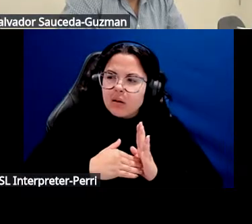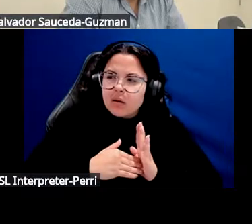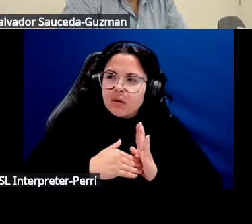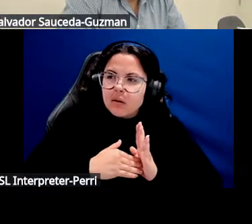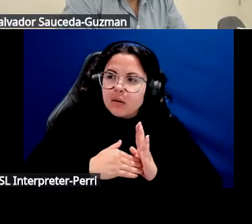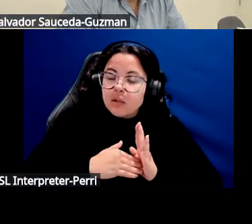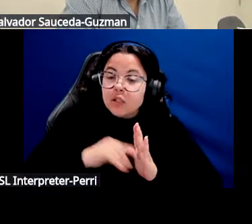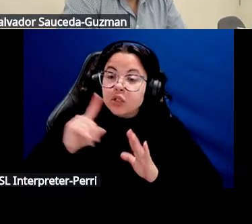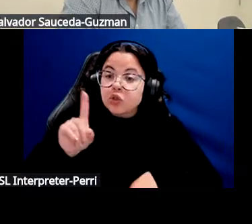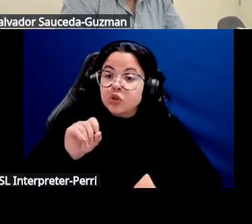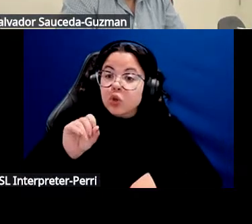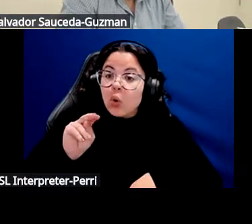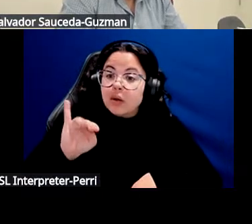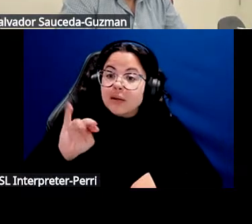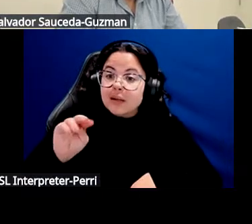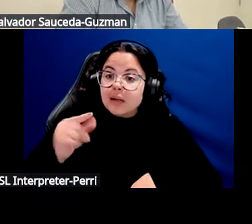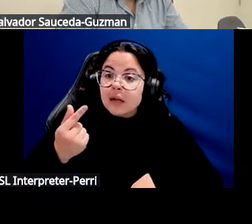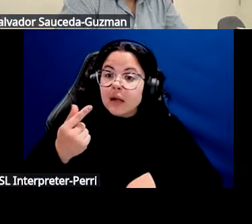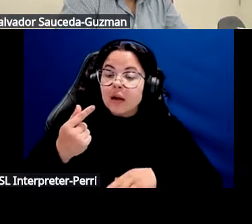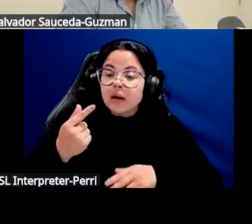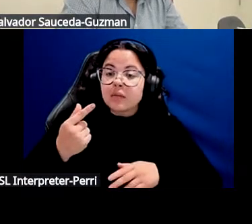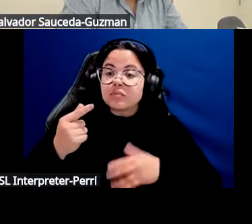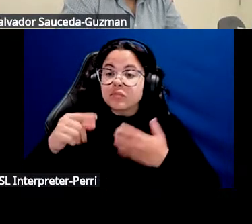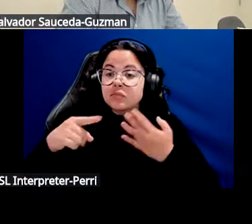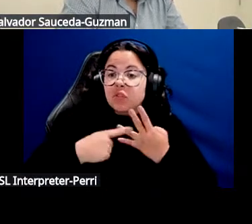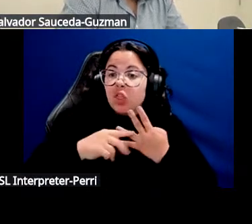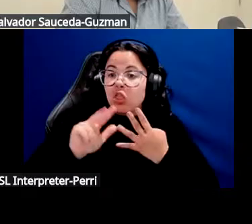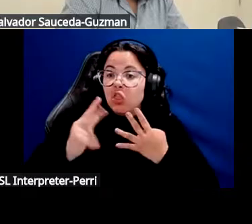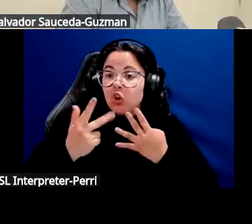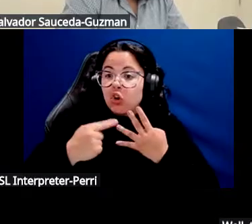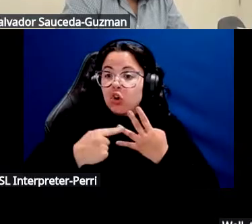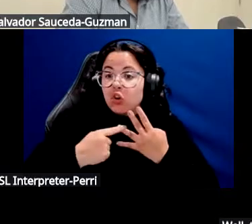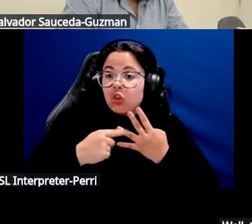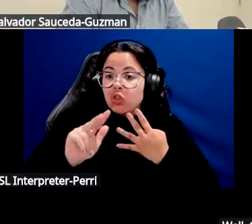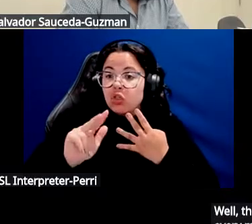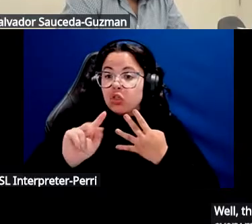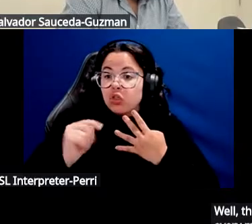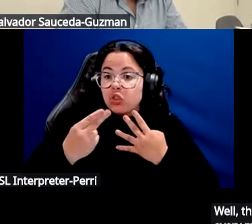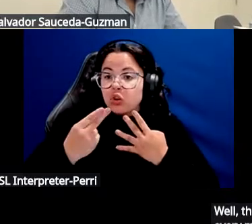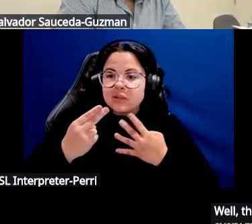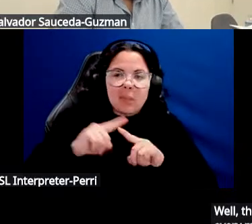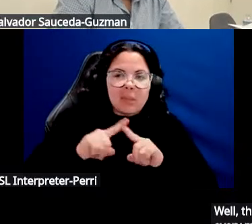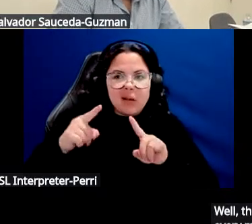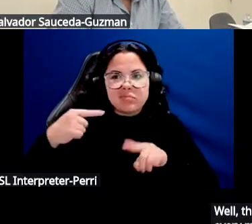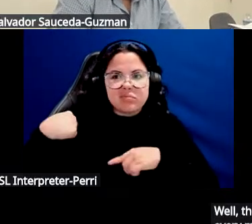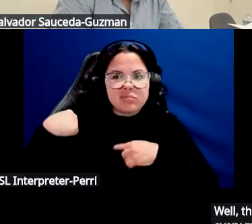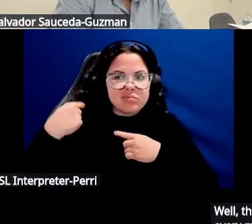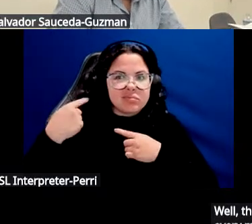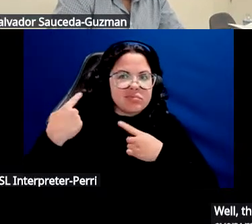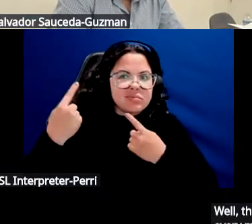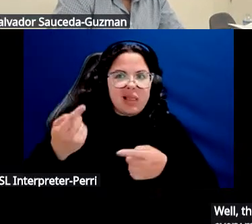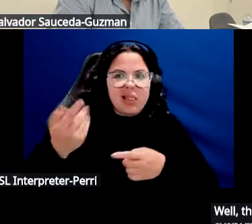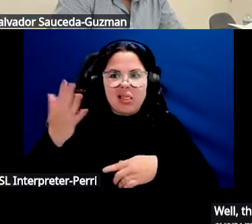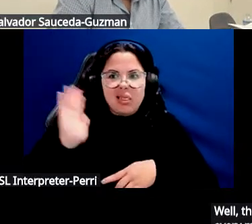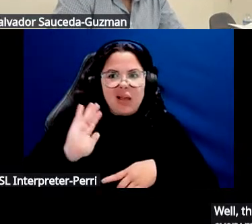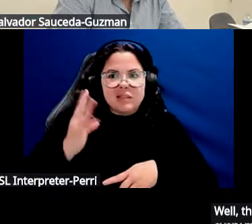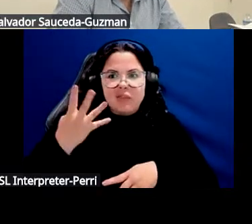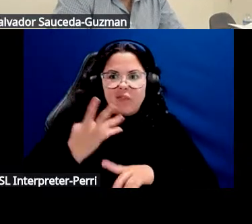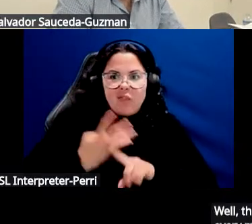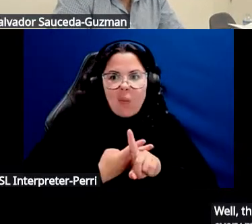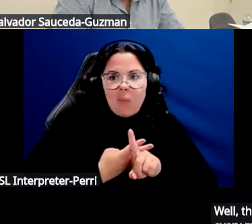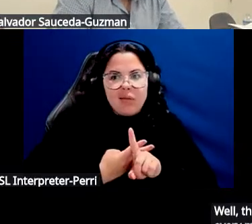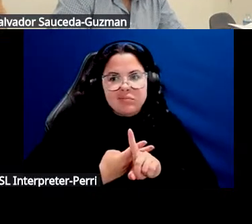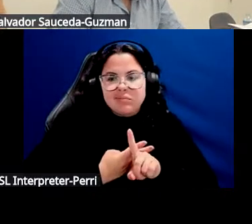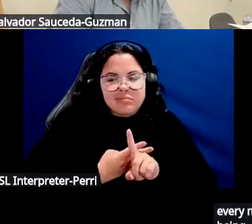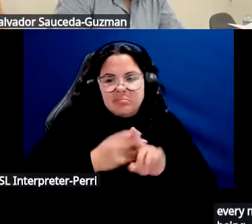Well, the zoning committee has a standing meeting on the third Thursday of every month, but I've canceled them for the last 4 months because of Right. there being no